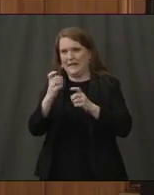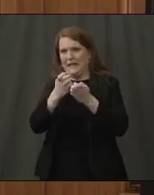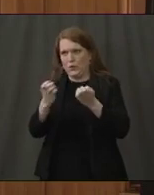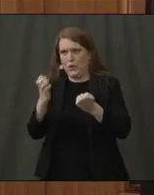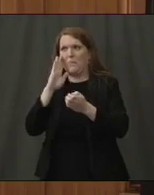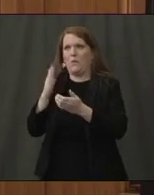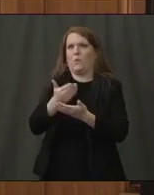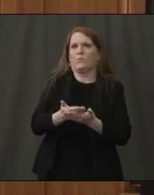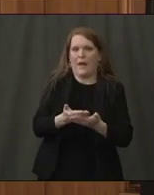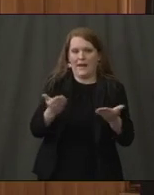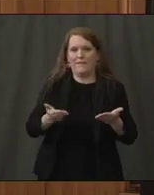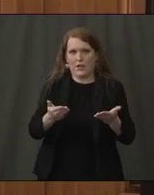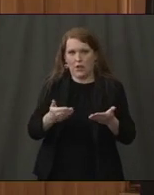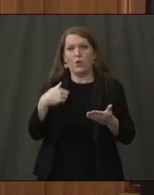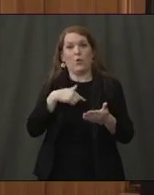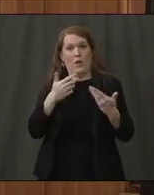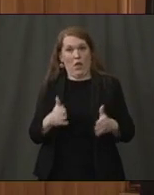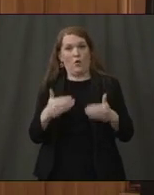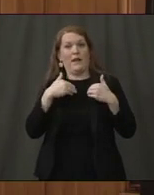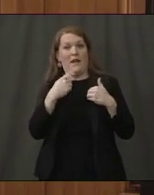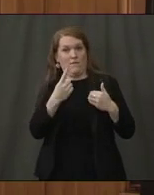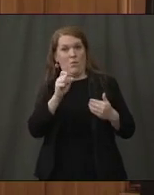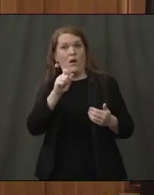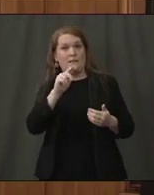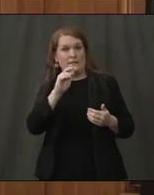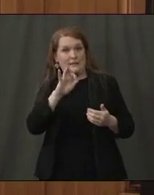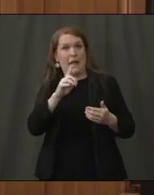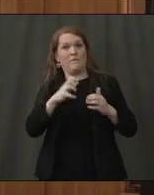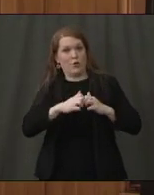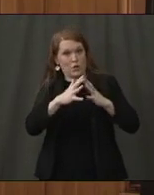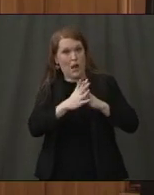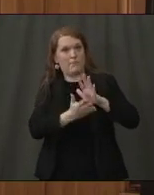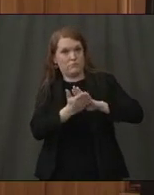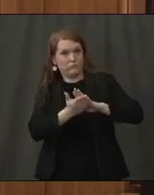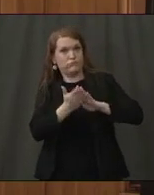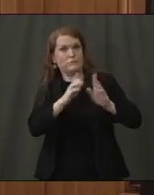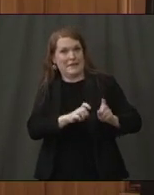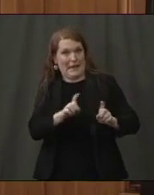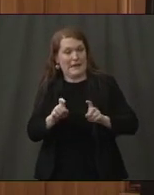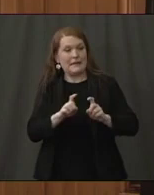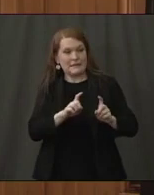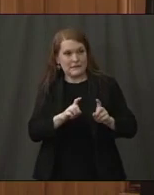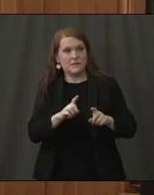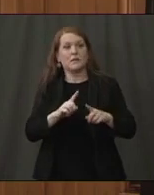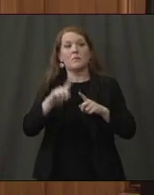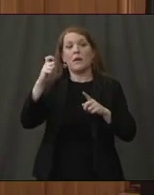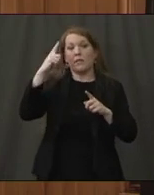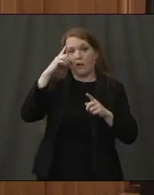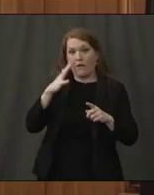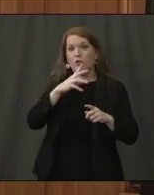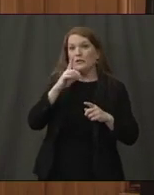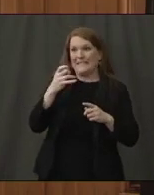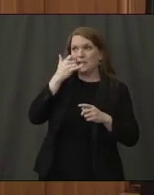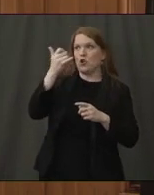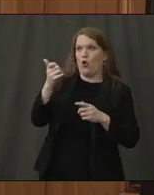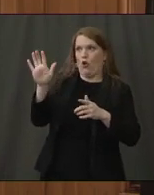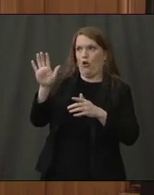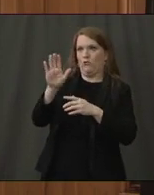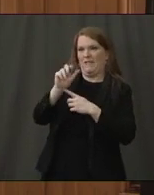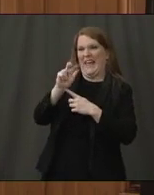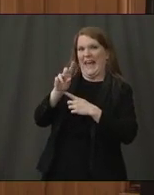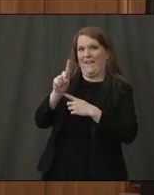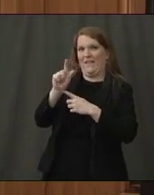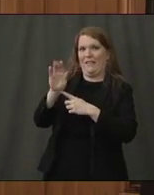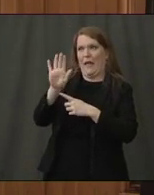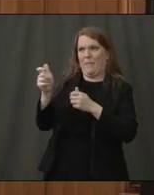one down in Stamford that is operational. The governor did make a call to high executives at Abbott to make that a priority. But